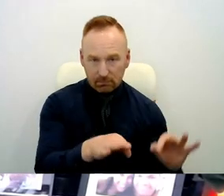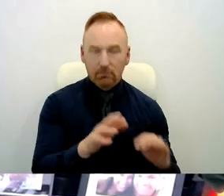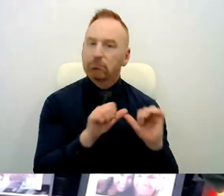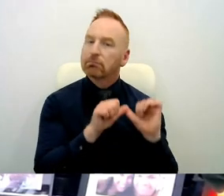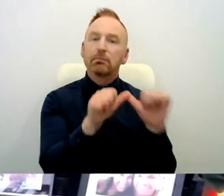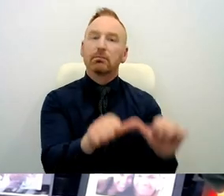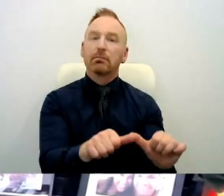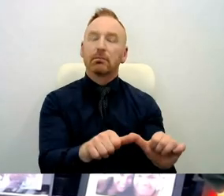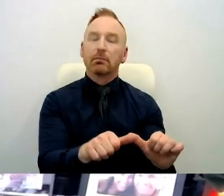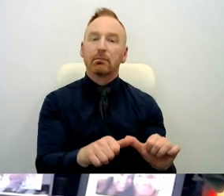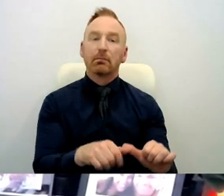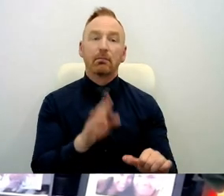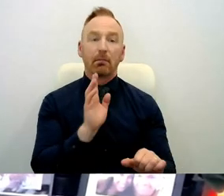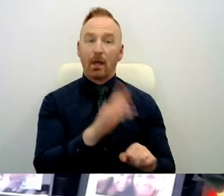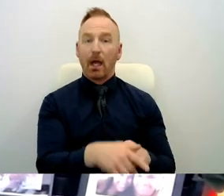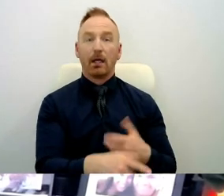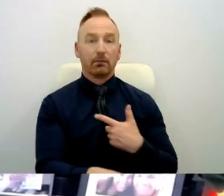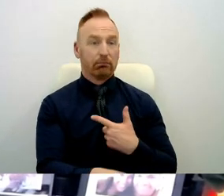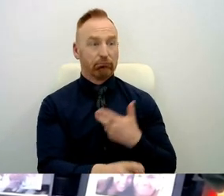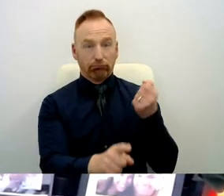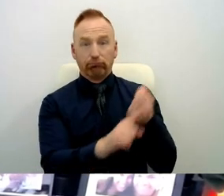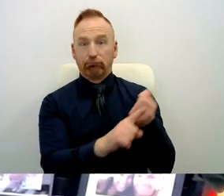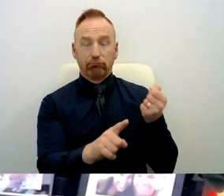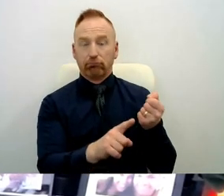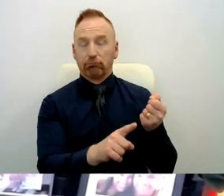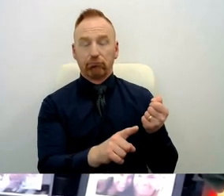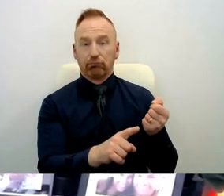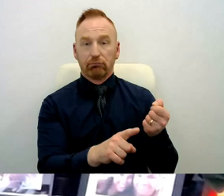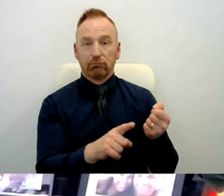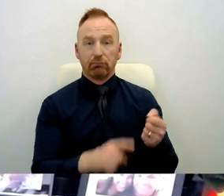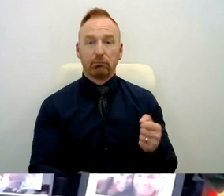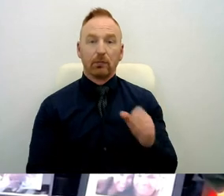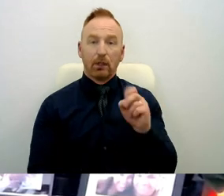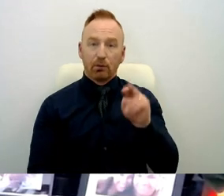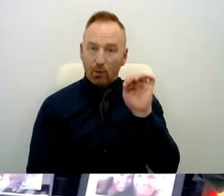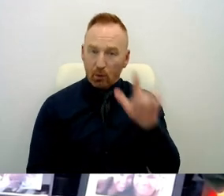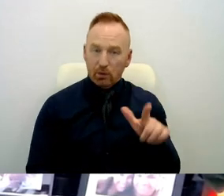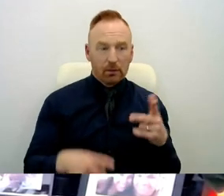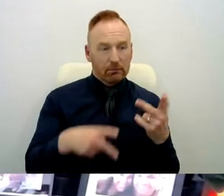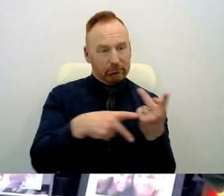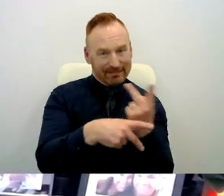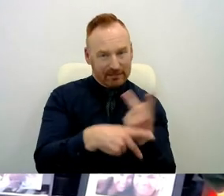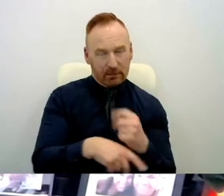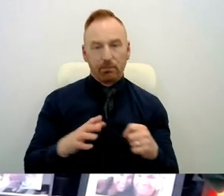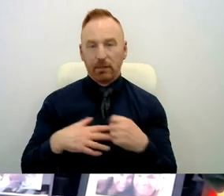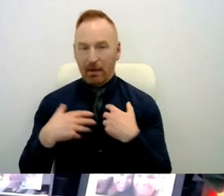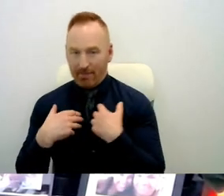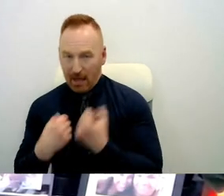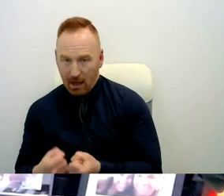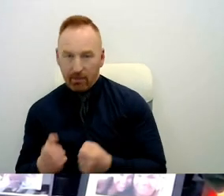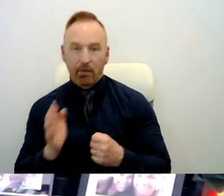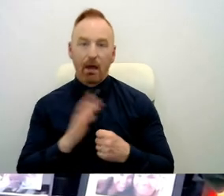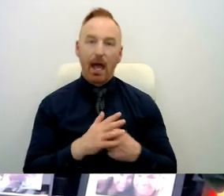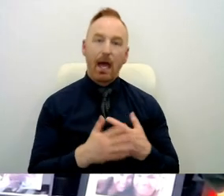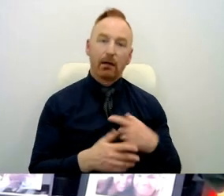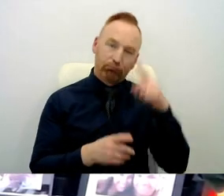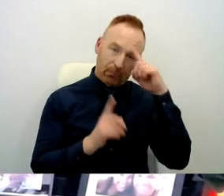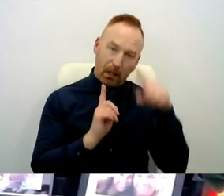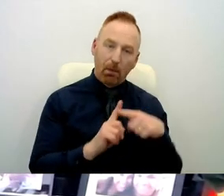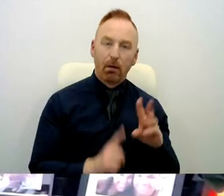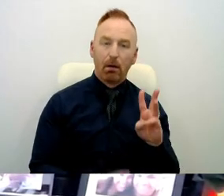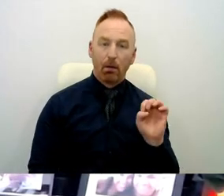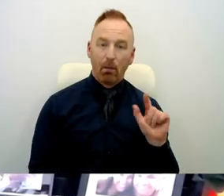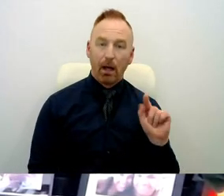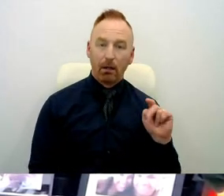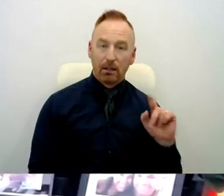outlined, persist and directly impact all social determinants of health and wellness. We